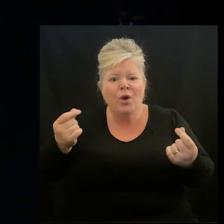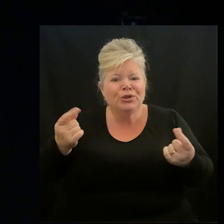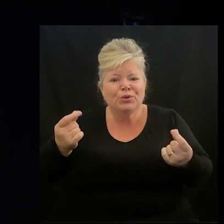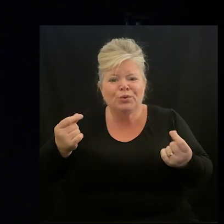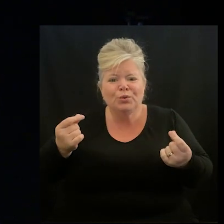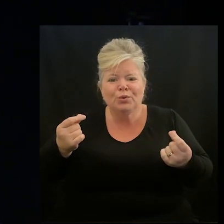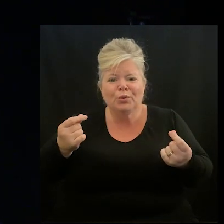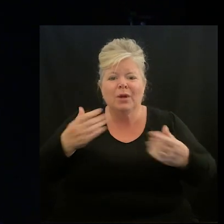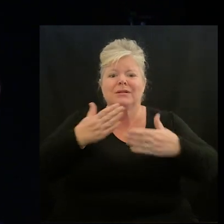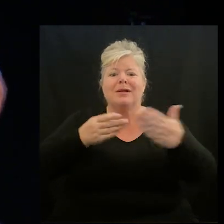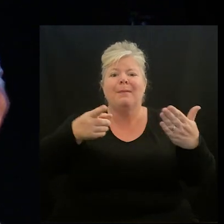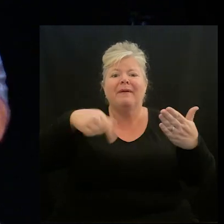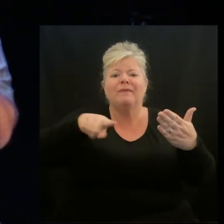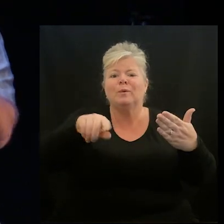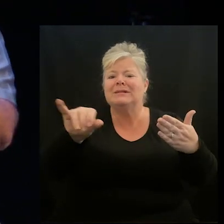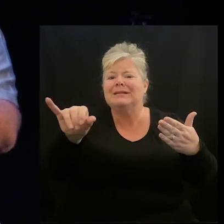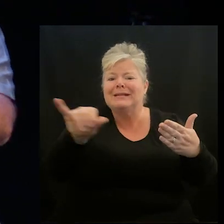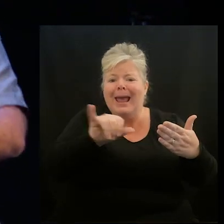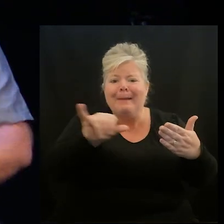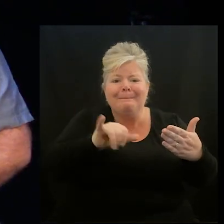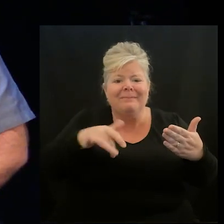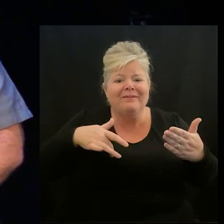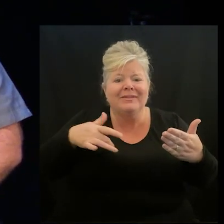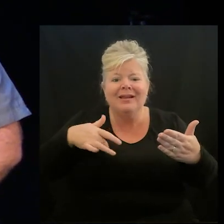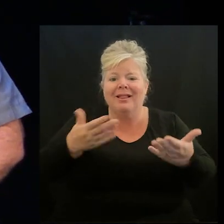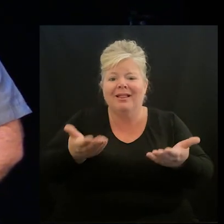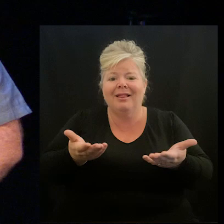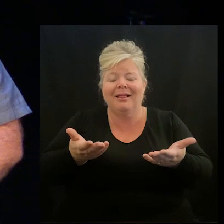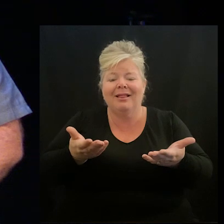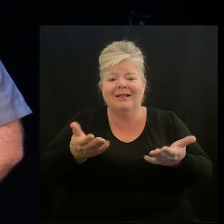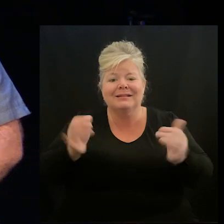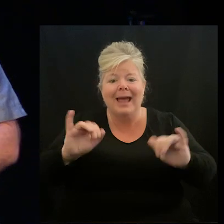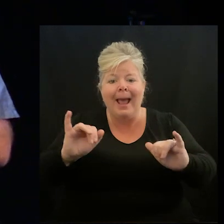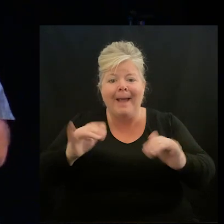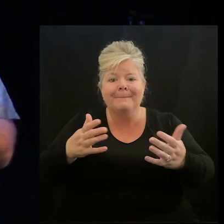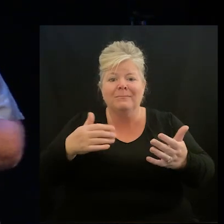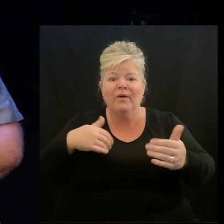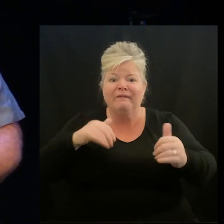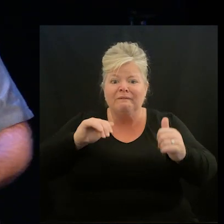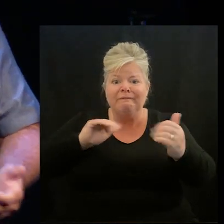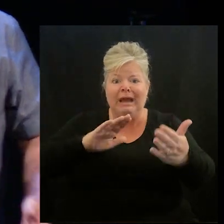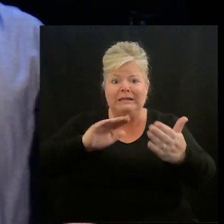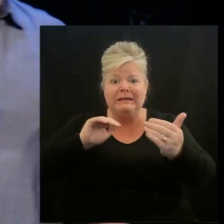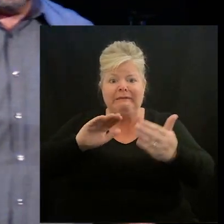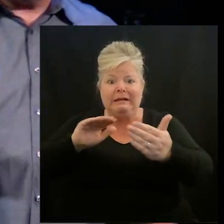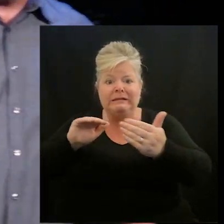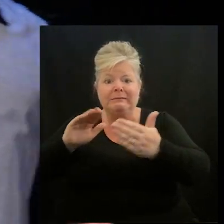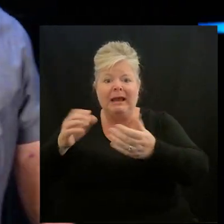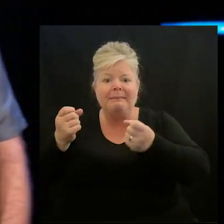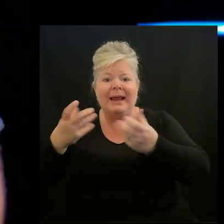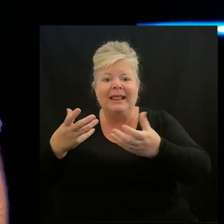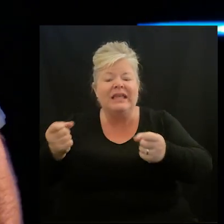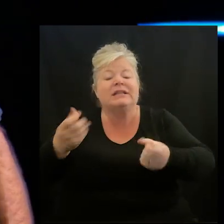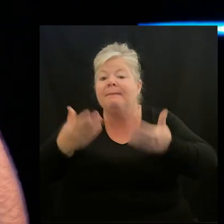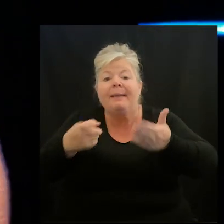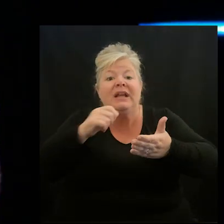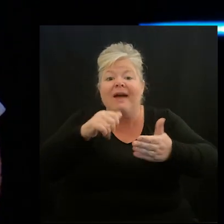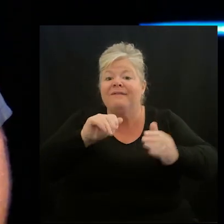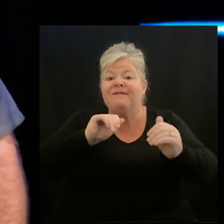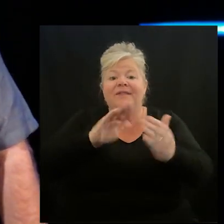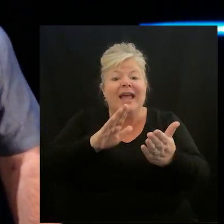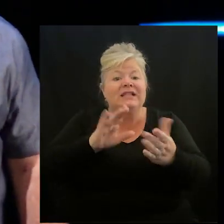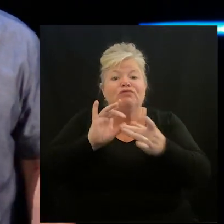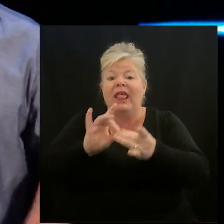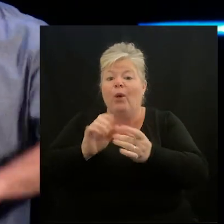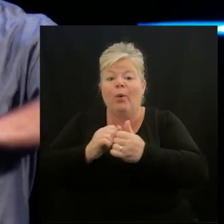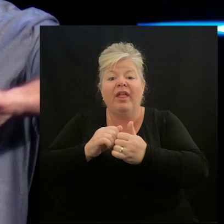of you are in exactly that same position. You're facing many things, and what you're facing may not even be